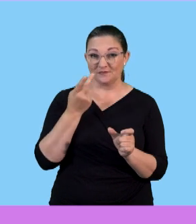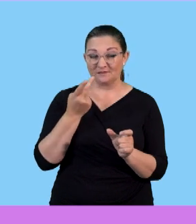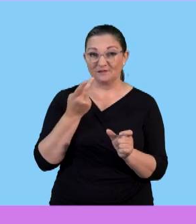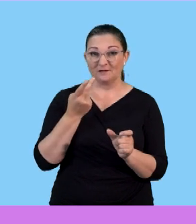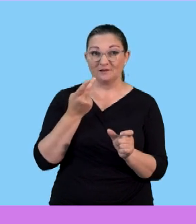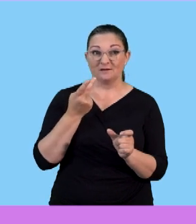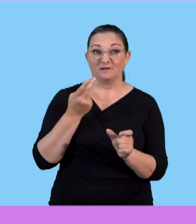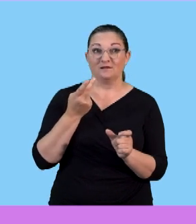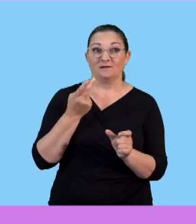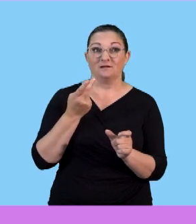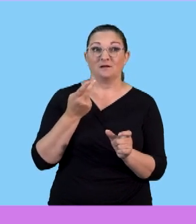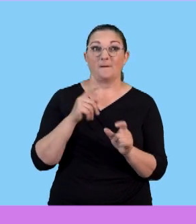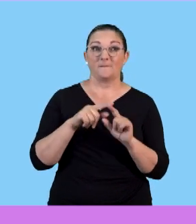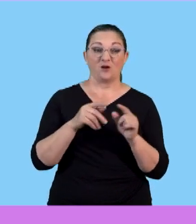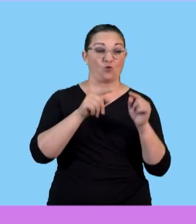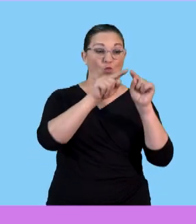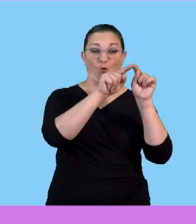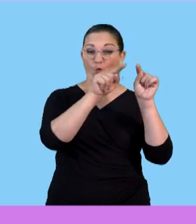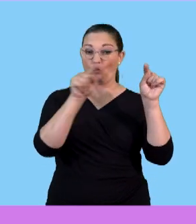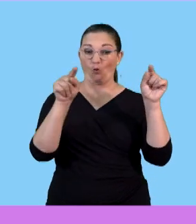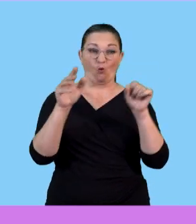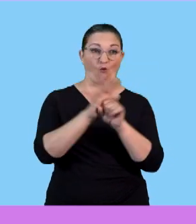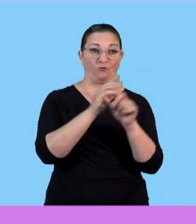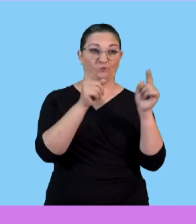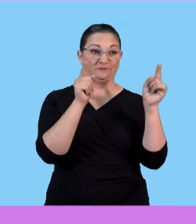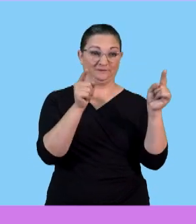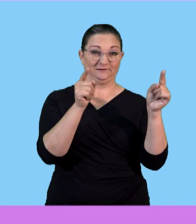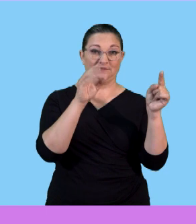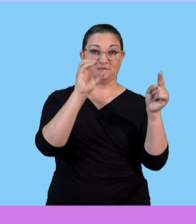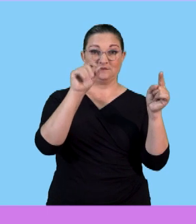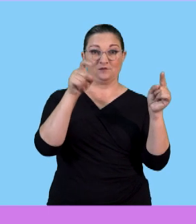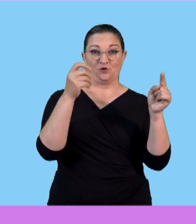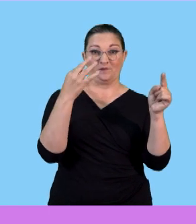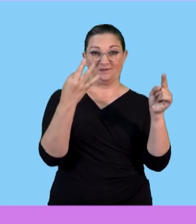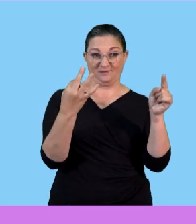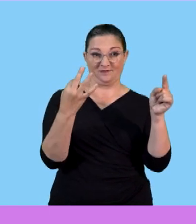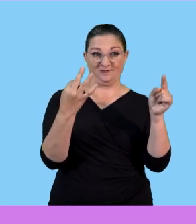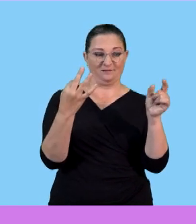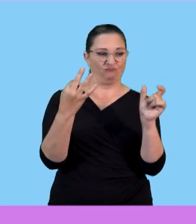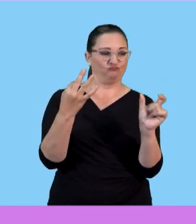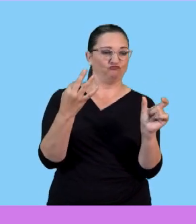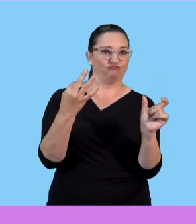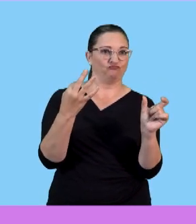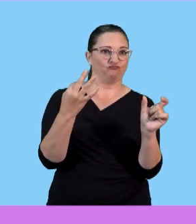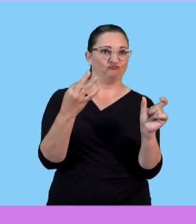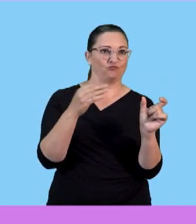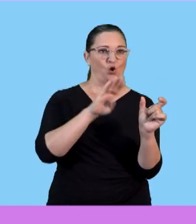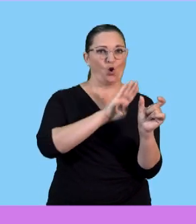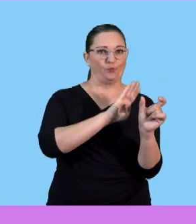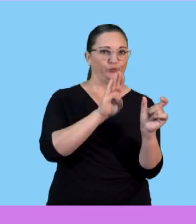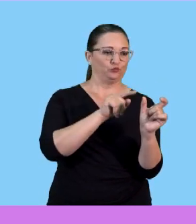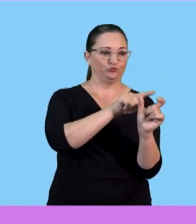Now, if the whole piece is 0,3, and that blue part